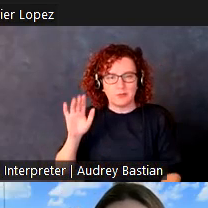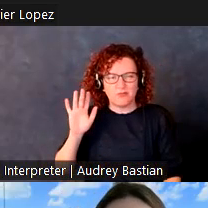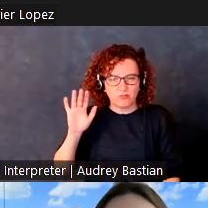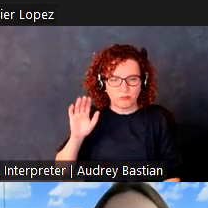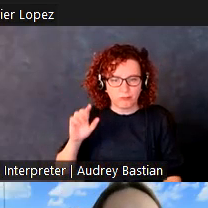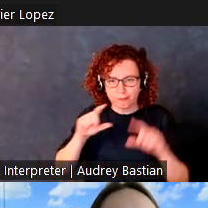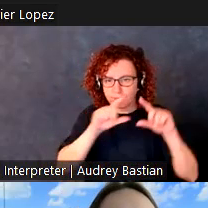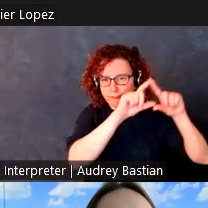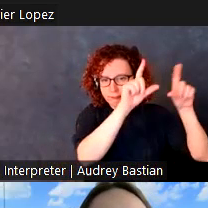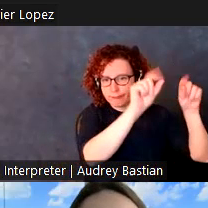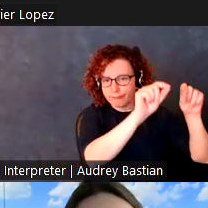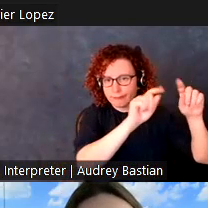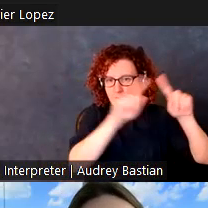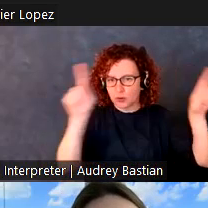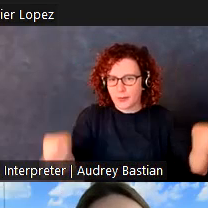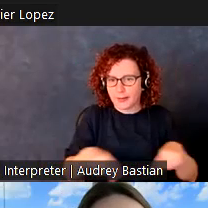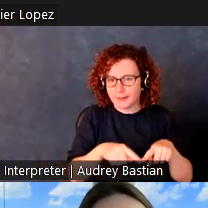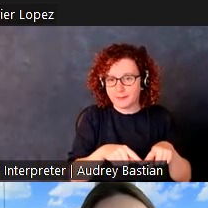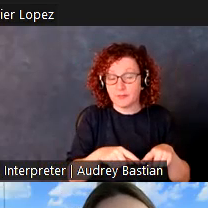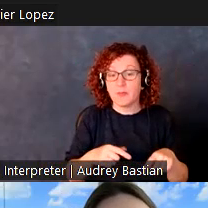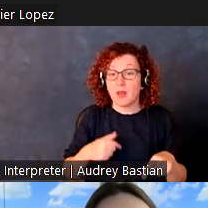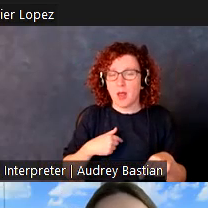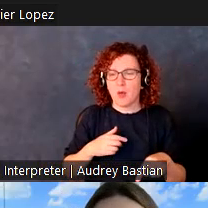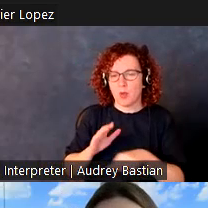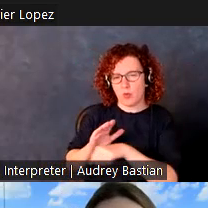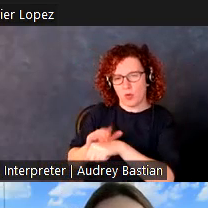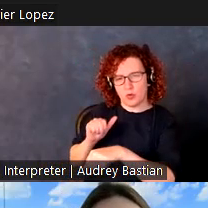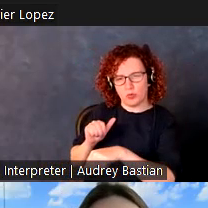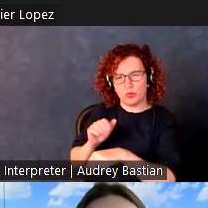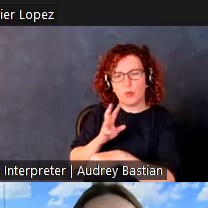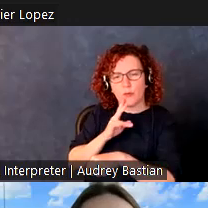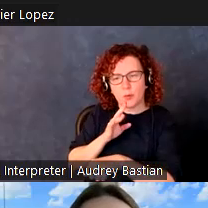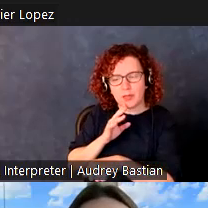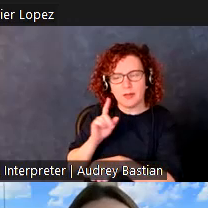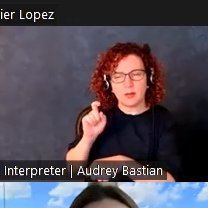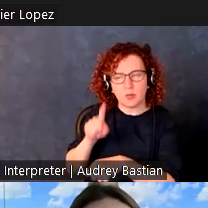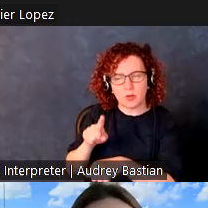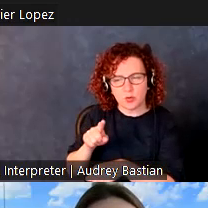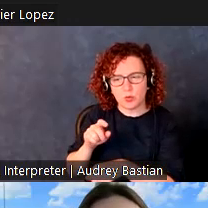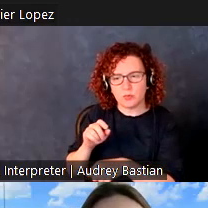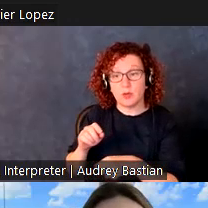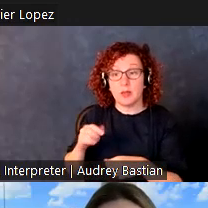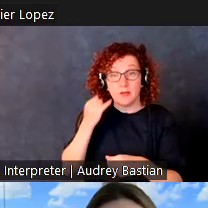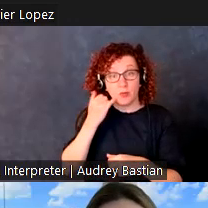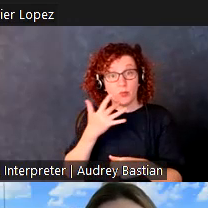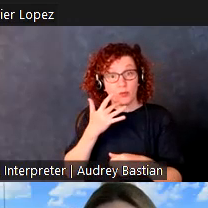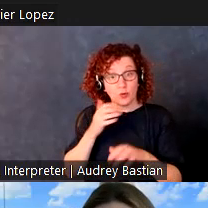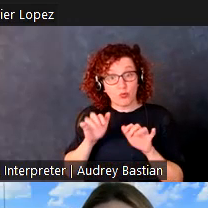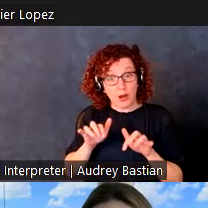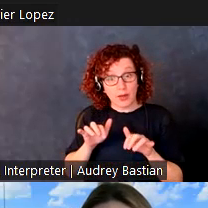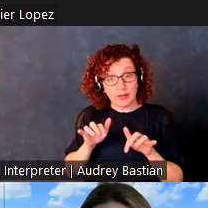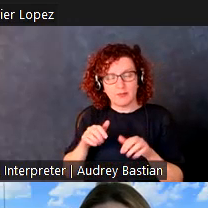ask you to unmute to verbally ask a question or make a comment. If you would prefer to write a comment, we do have the Q&A